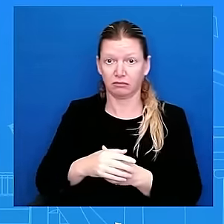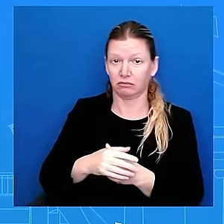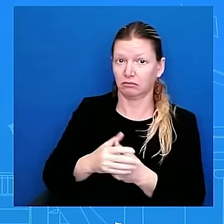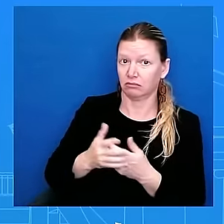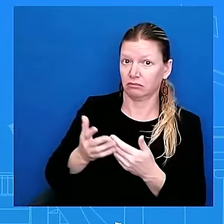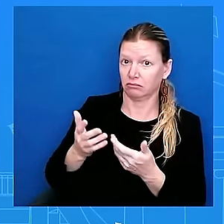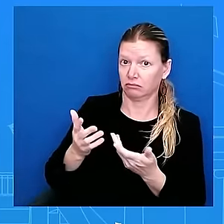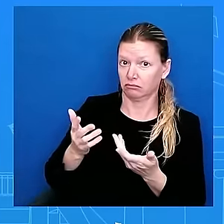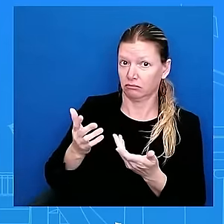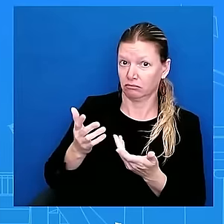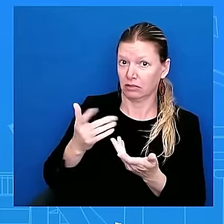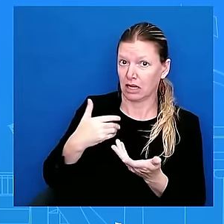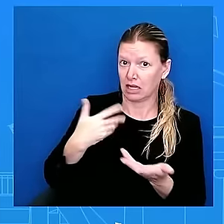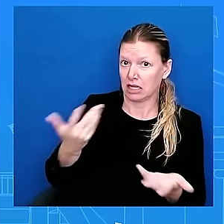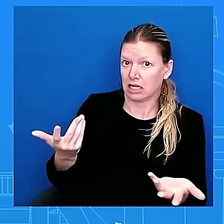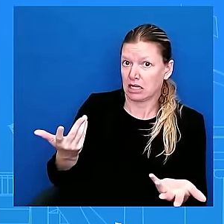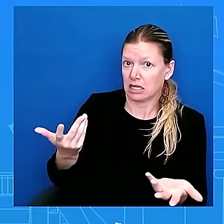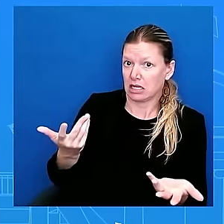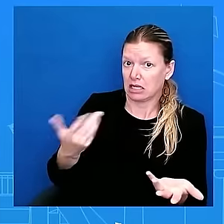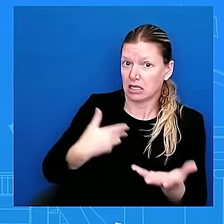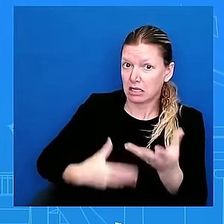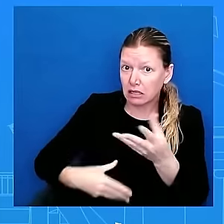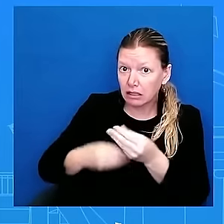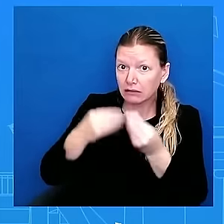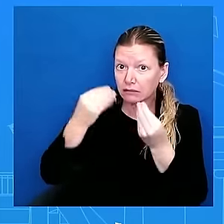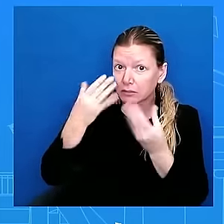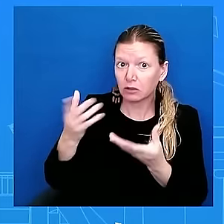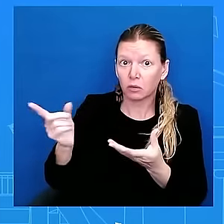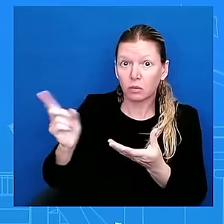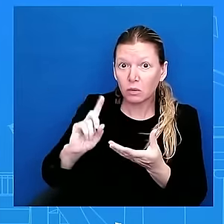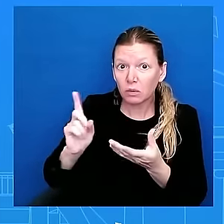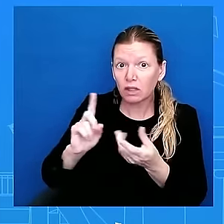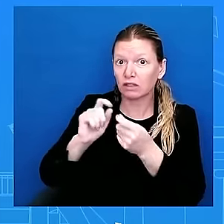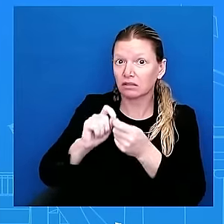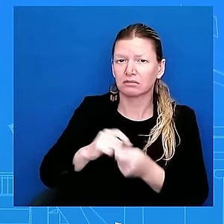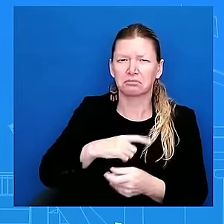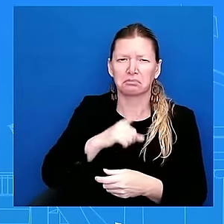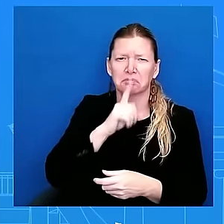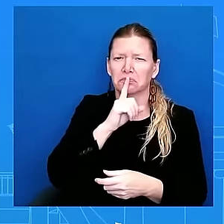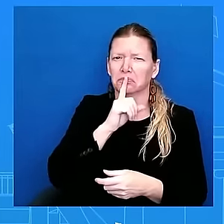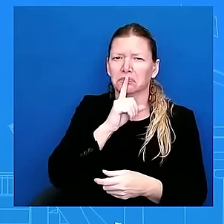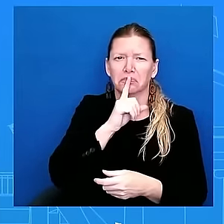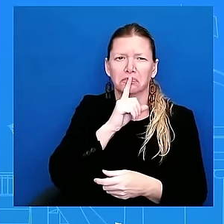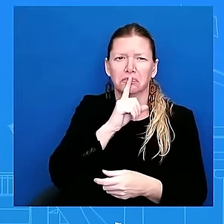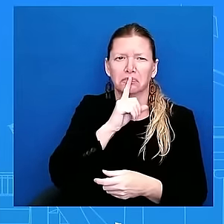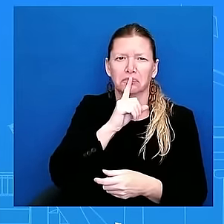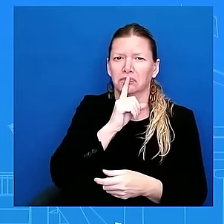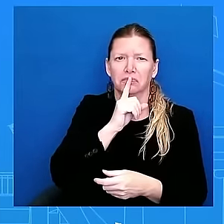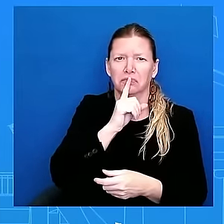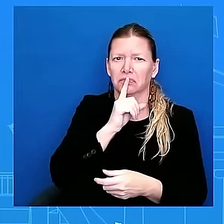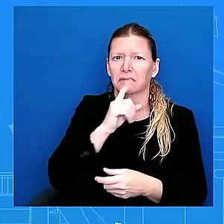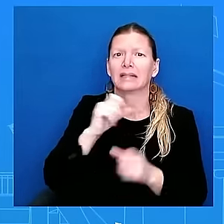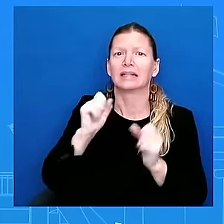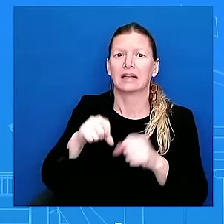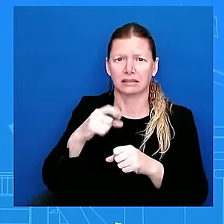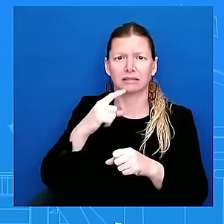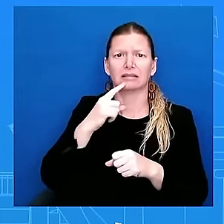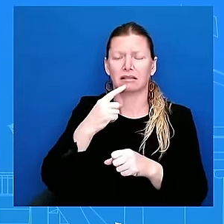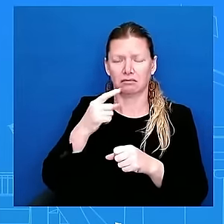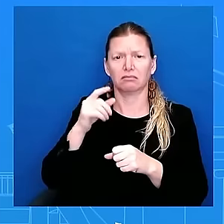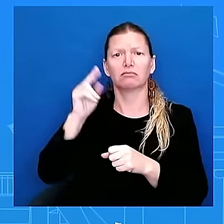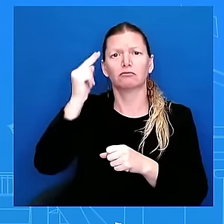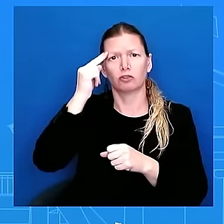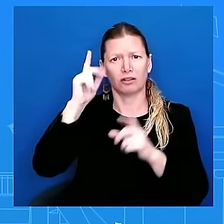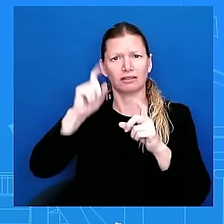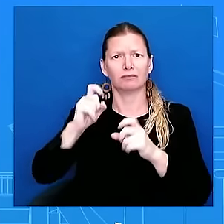a neurologist three times as it relates to the exam that he takes every year. And